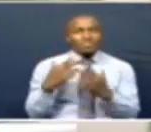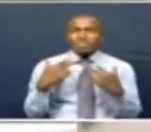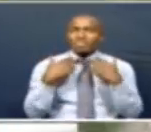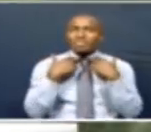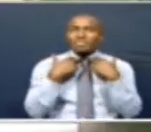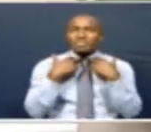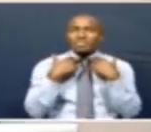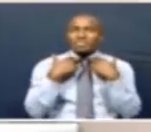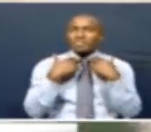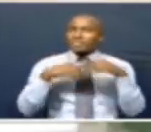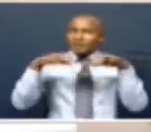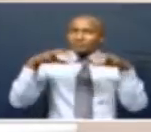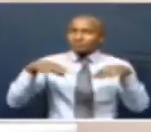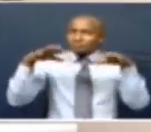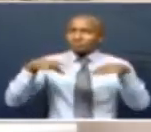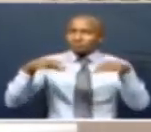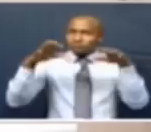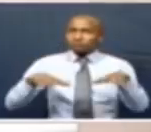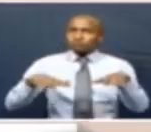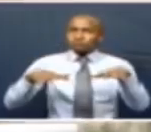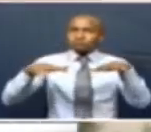rains that have pounded the country.